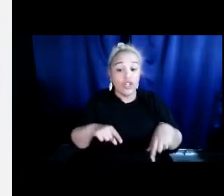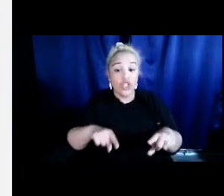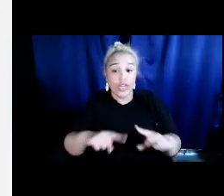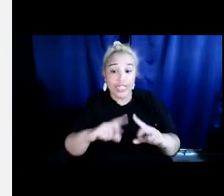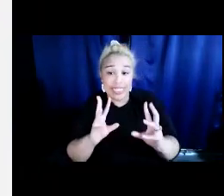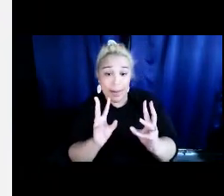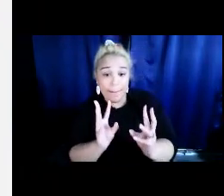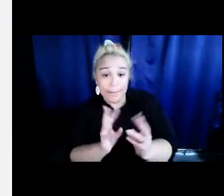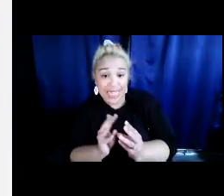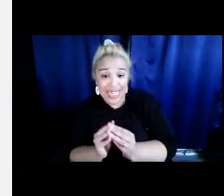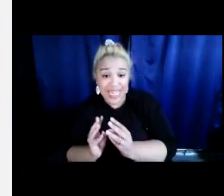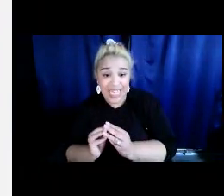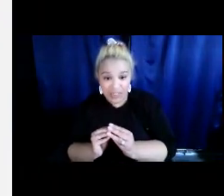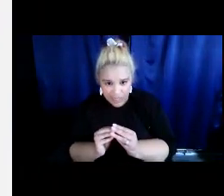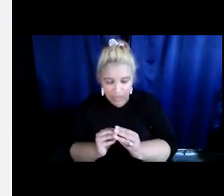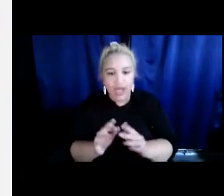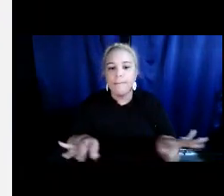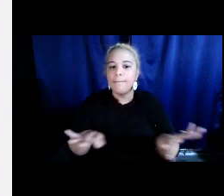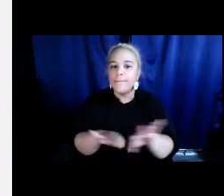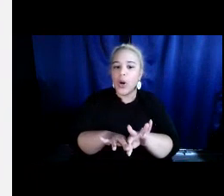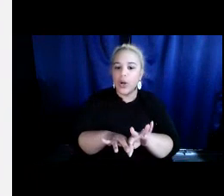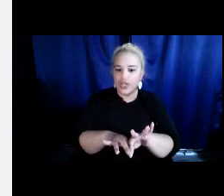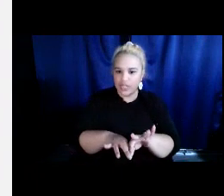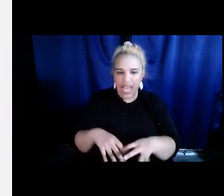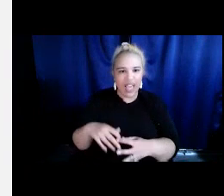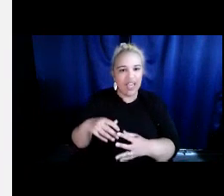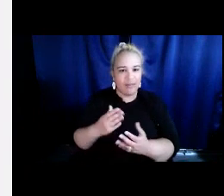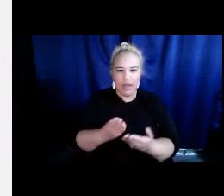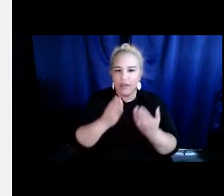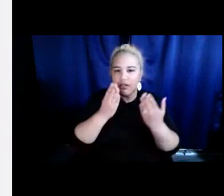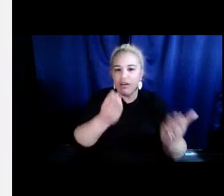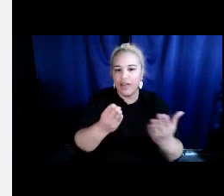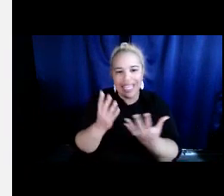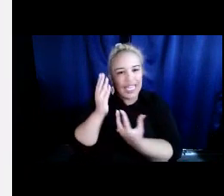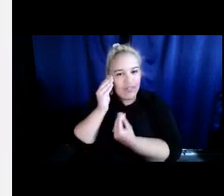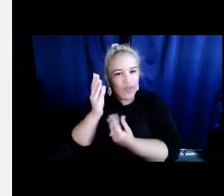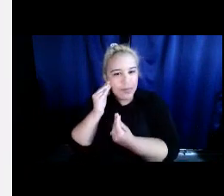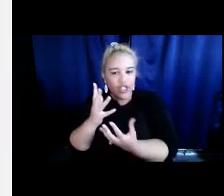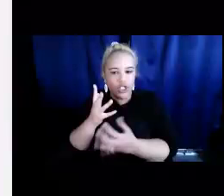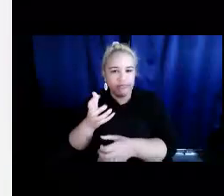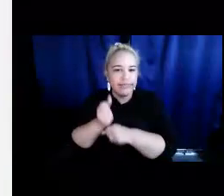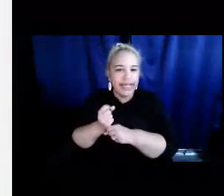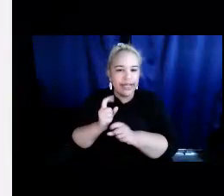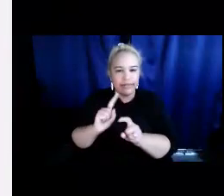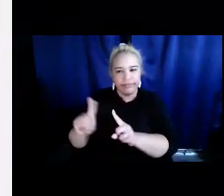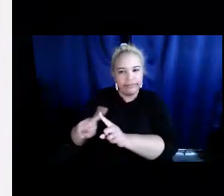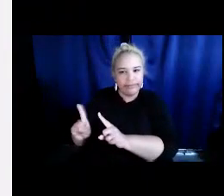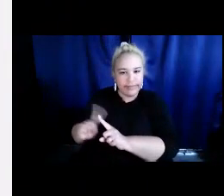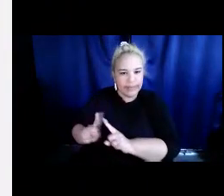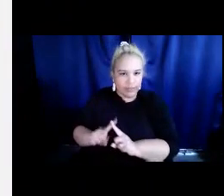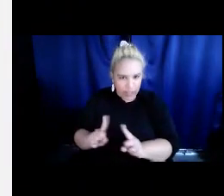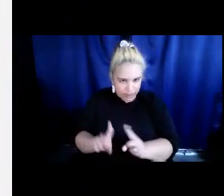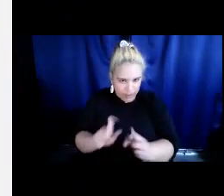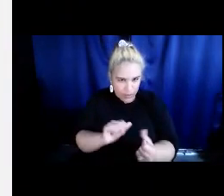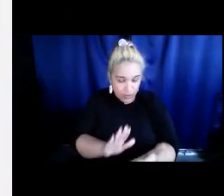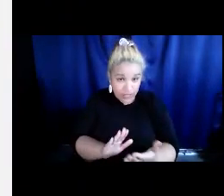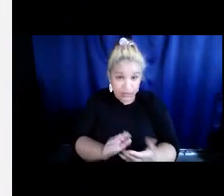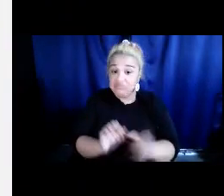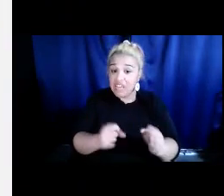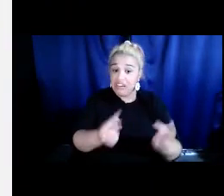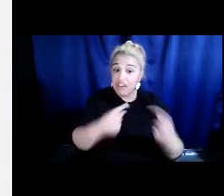receive information, such as attending in person or remotely, and provide video recordings or